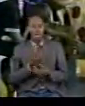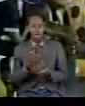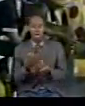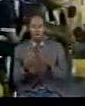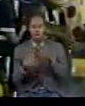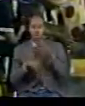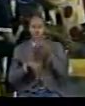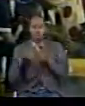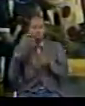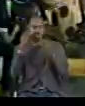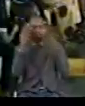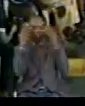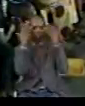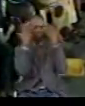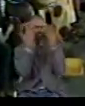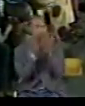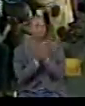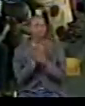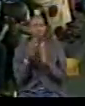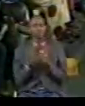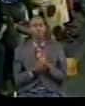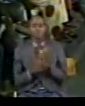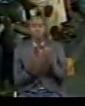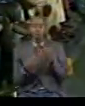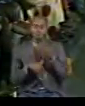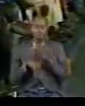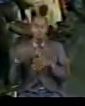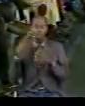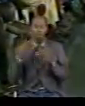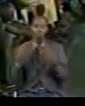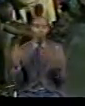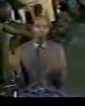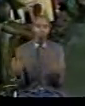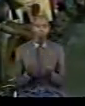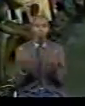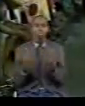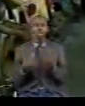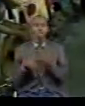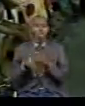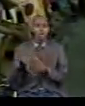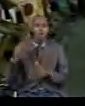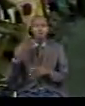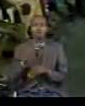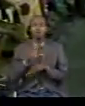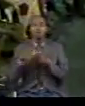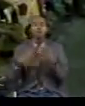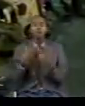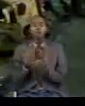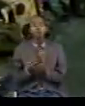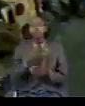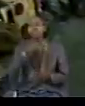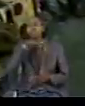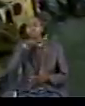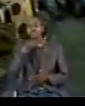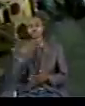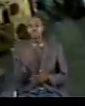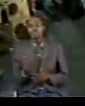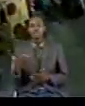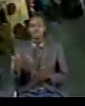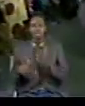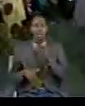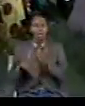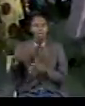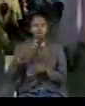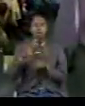darkness. Out of sin. Out of all defilement. Out of all my evil ways.